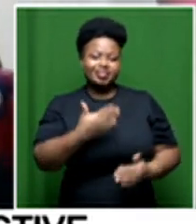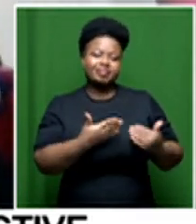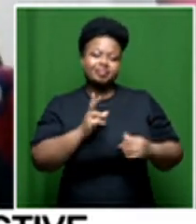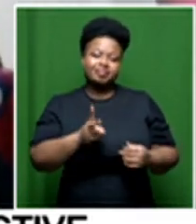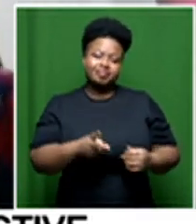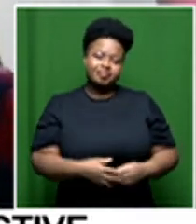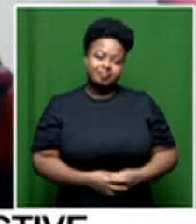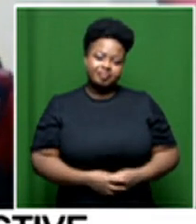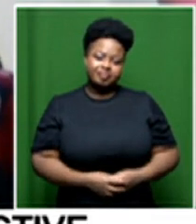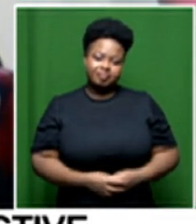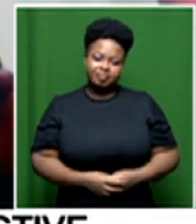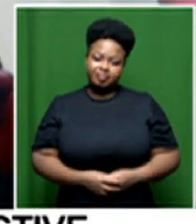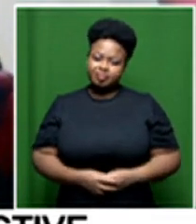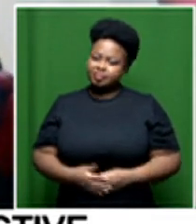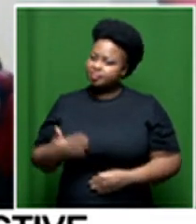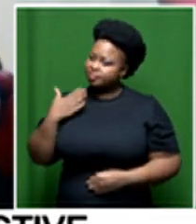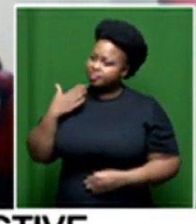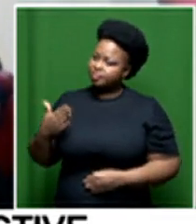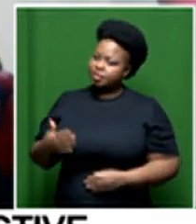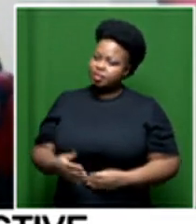us. Okay, thank you.